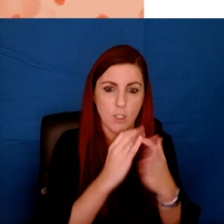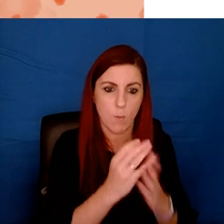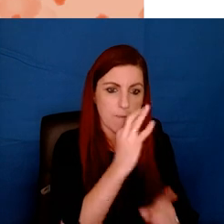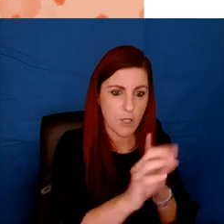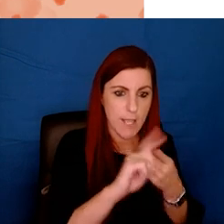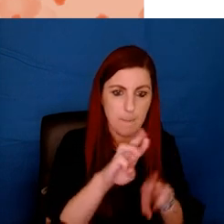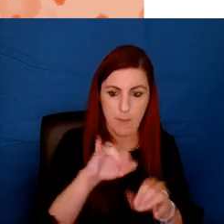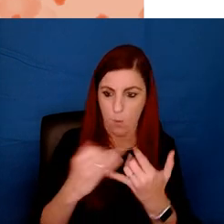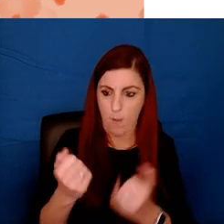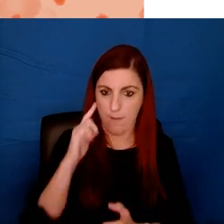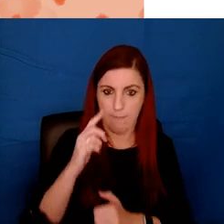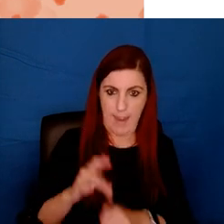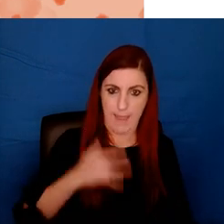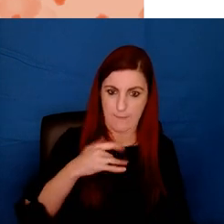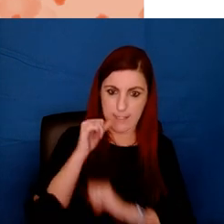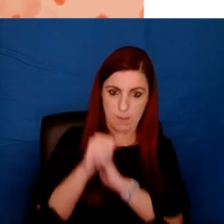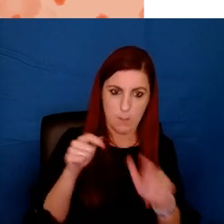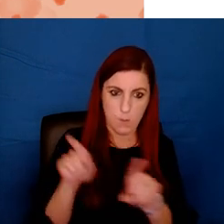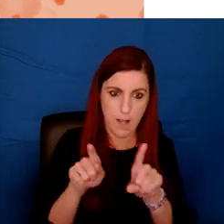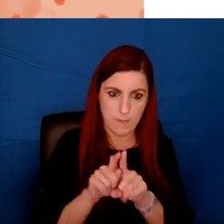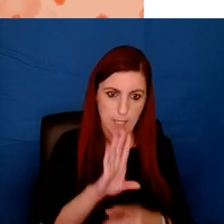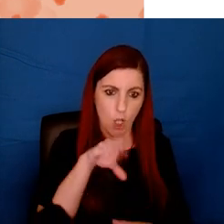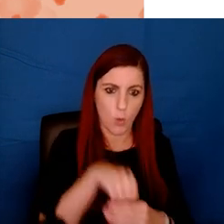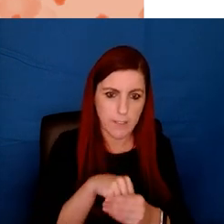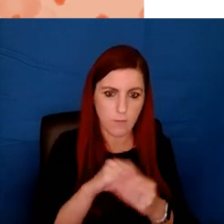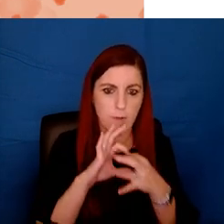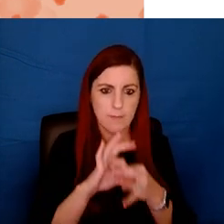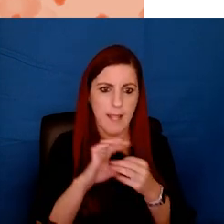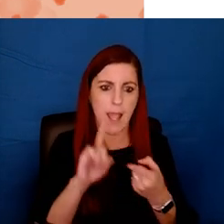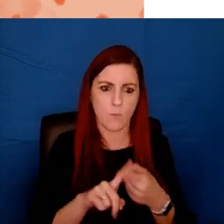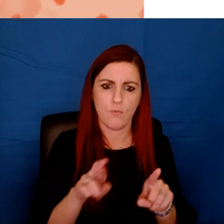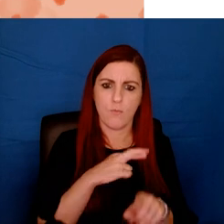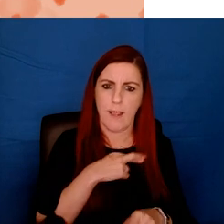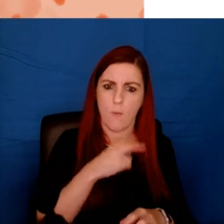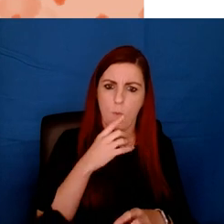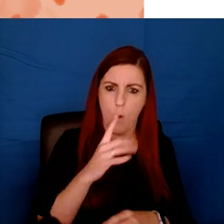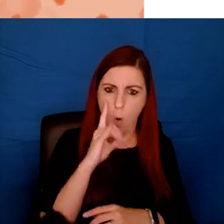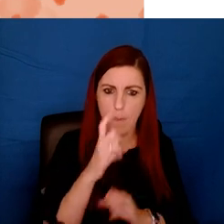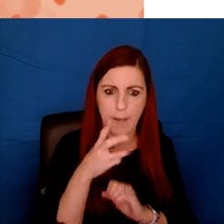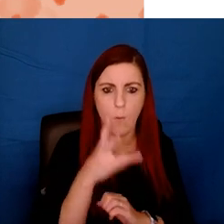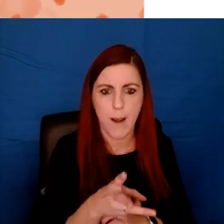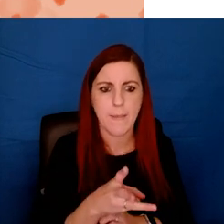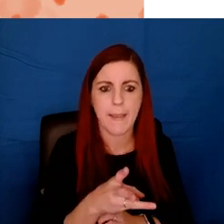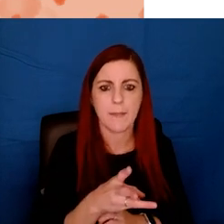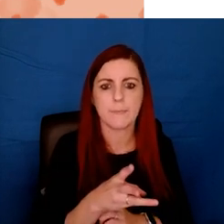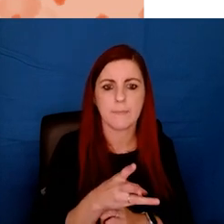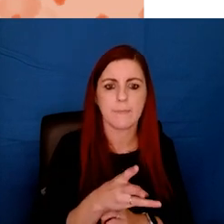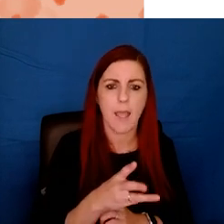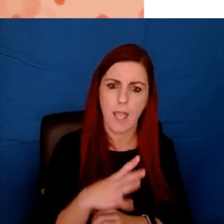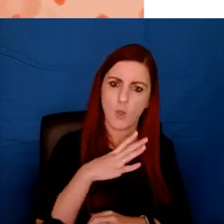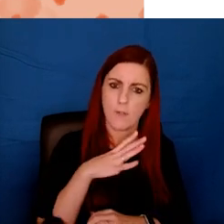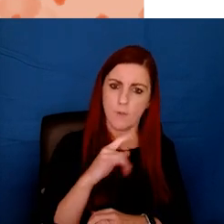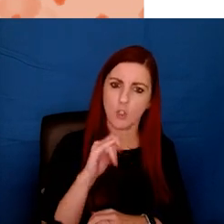with lived experiences about what we're including, how relevant it is, and we're really hoping that it's going to be a really useful